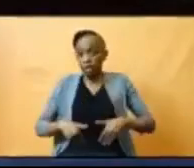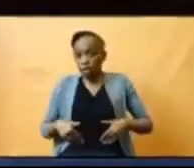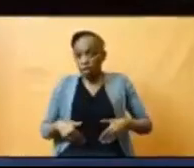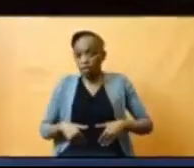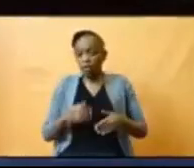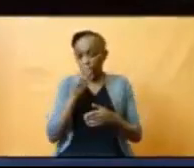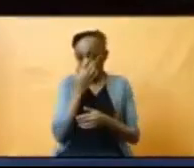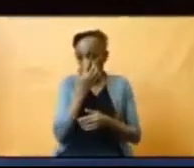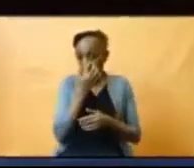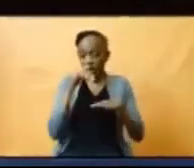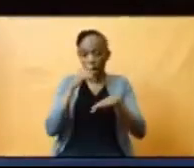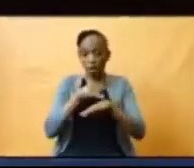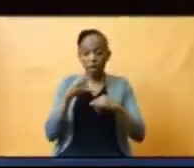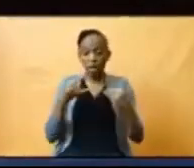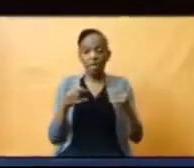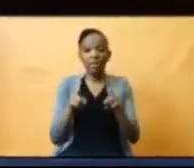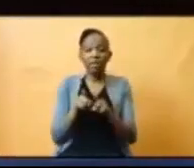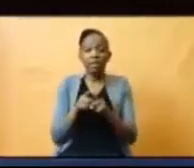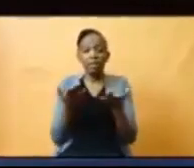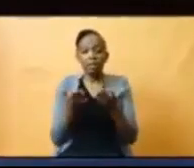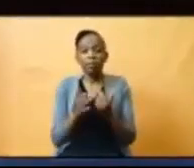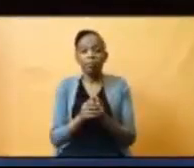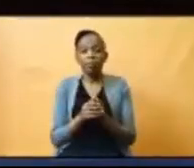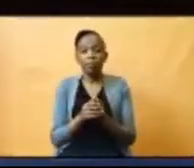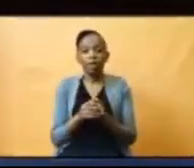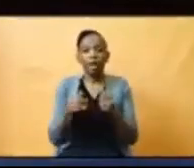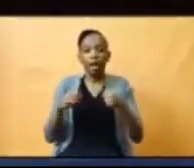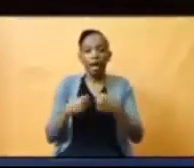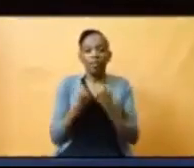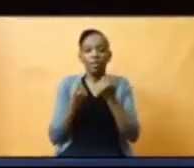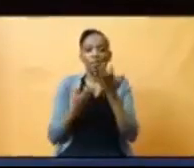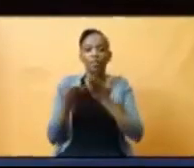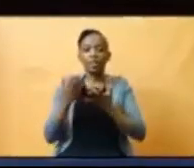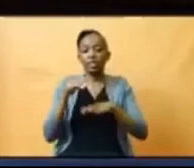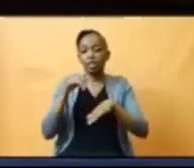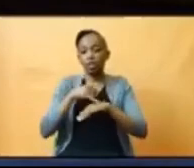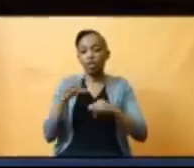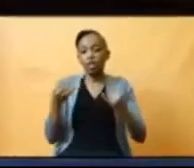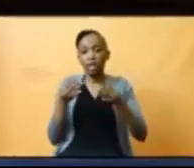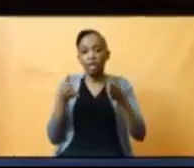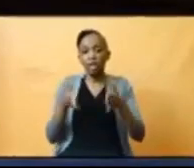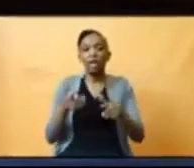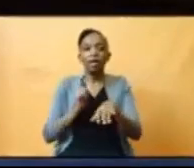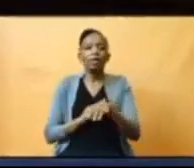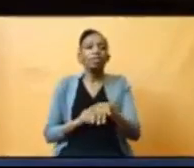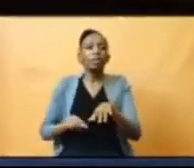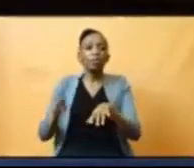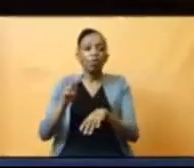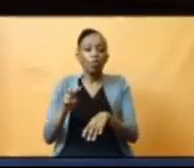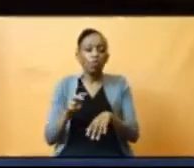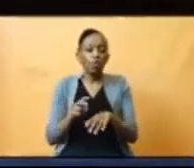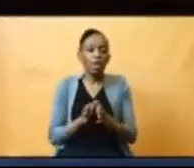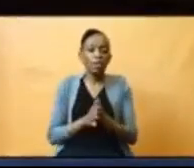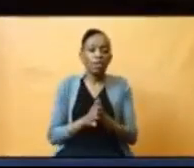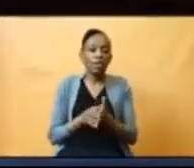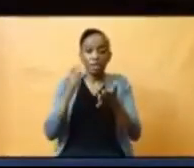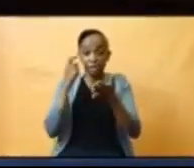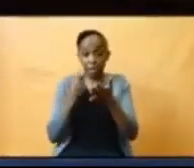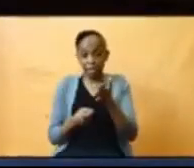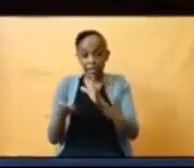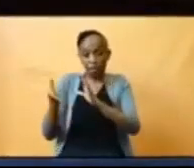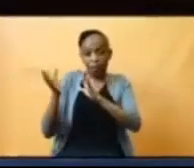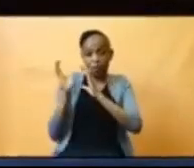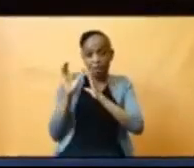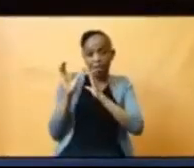people are online and are conducting businesses online. So when we look at the tax